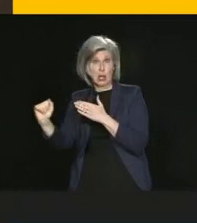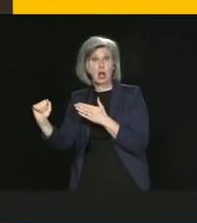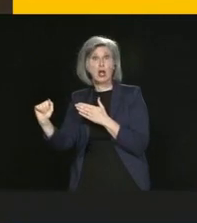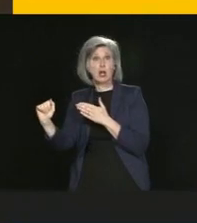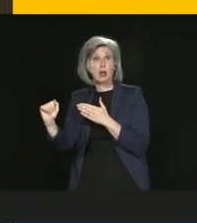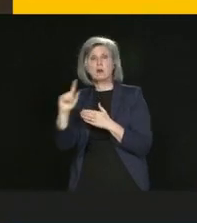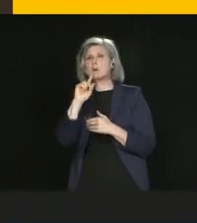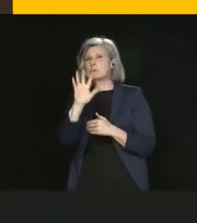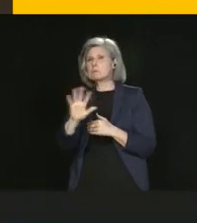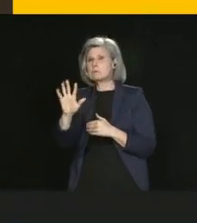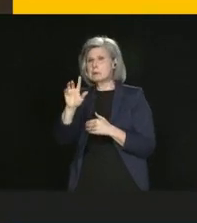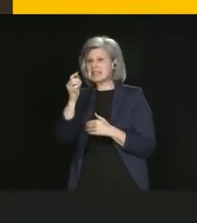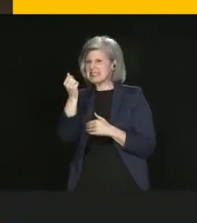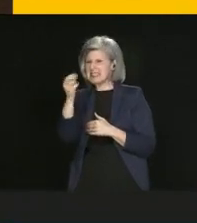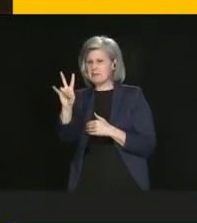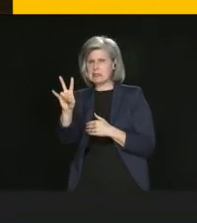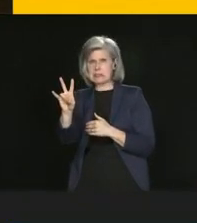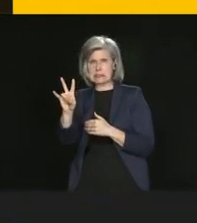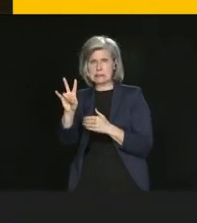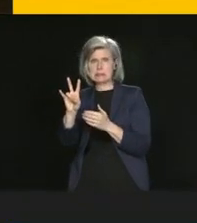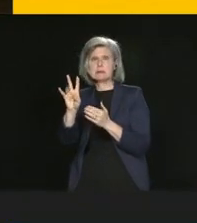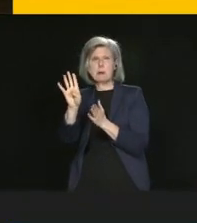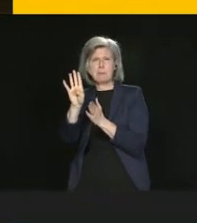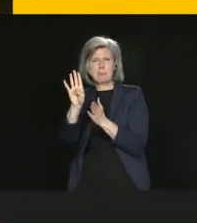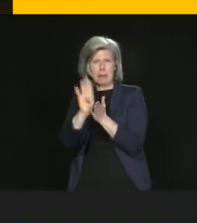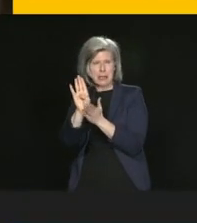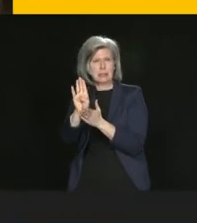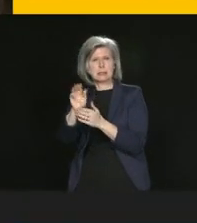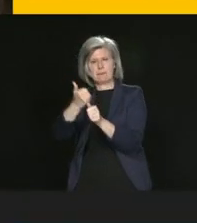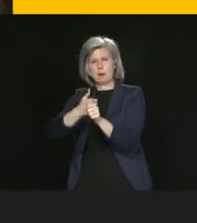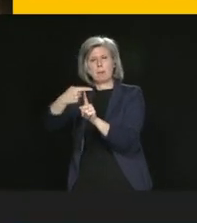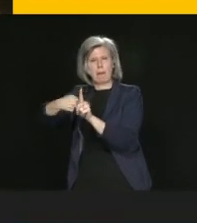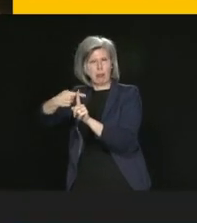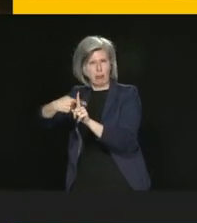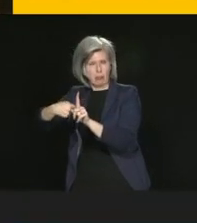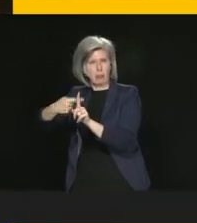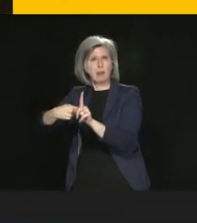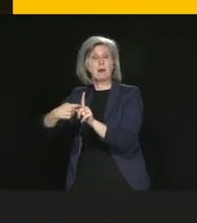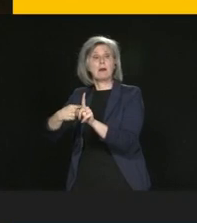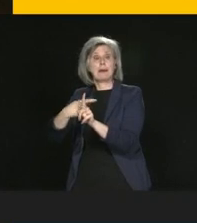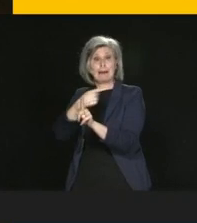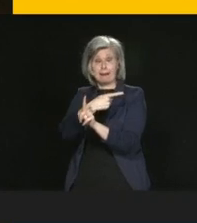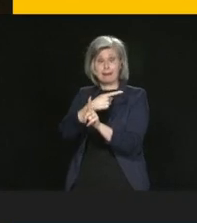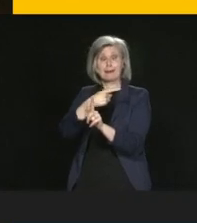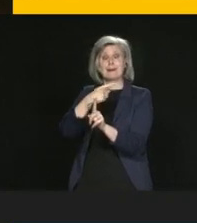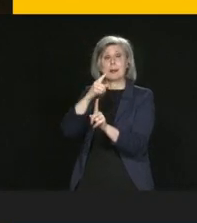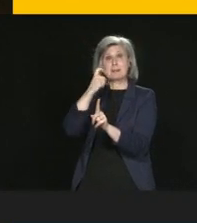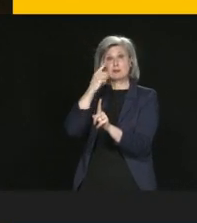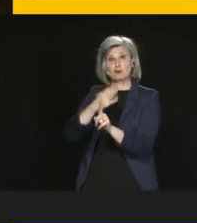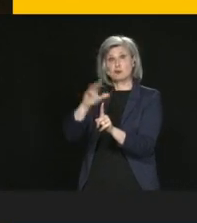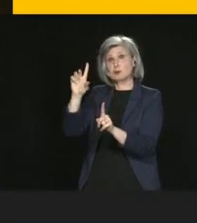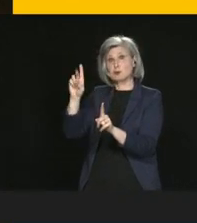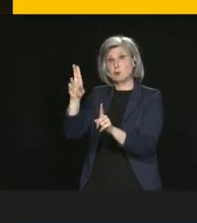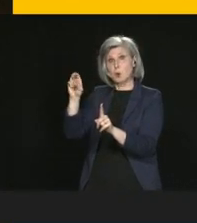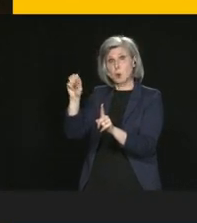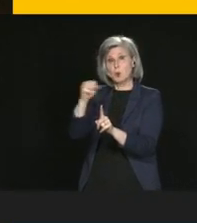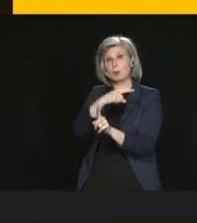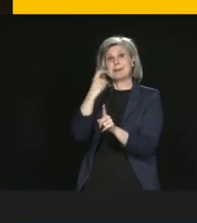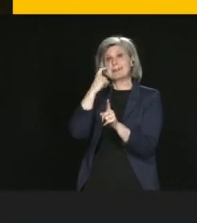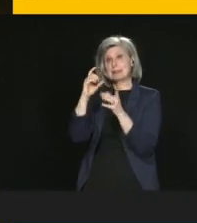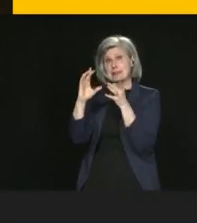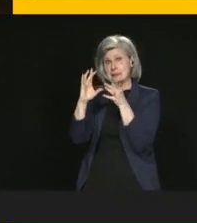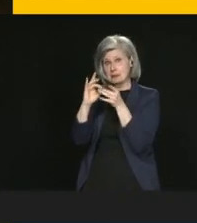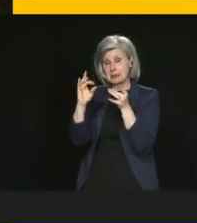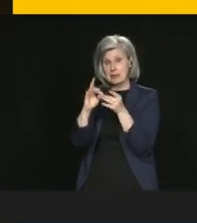Okay, if you want to keep watching this press conference, you can do so live streaming on our website, cbc.ca/politics. But for now, we're going to